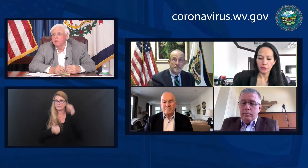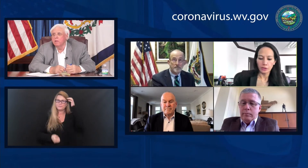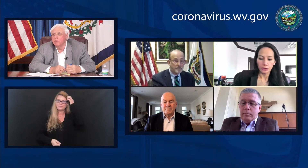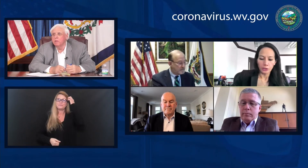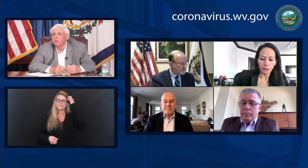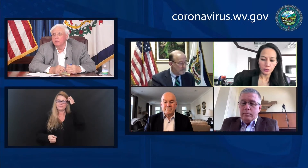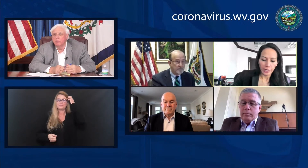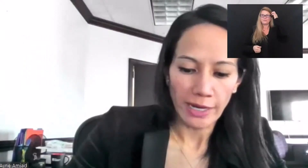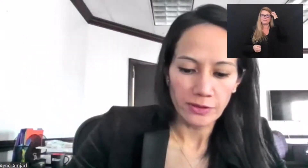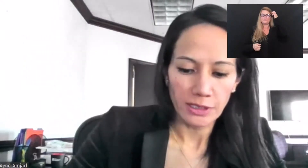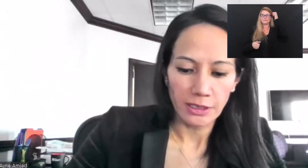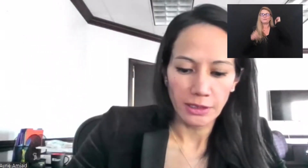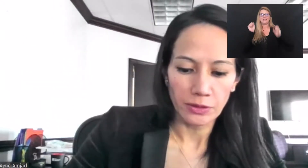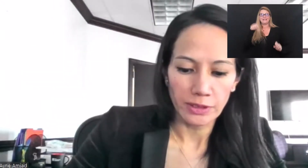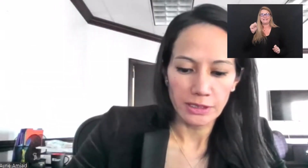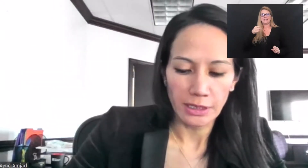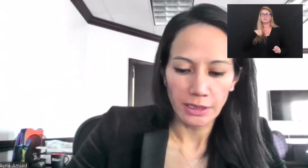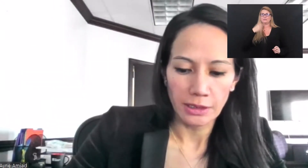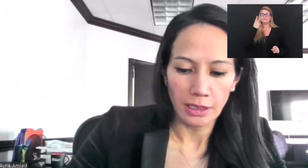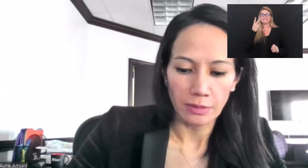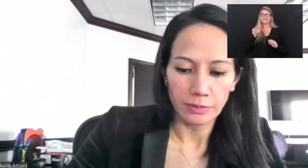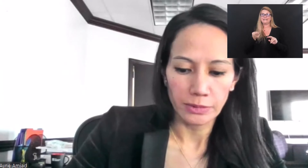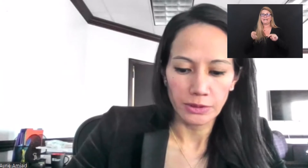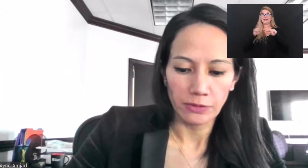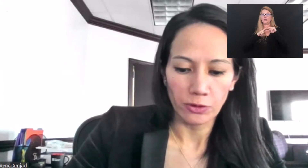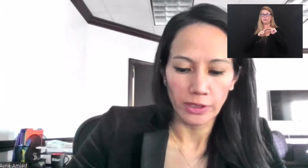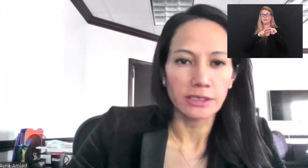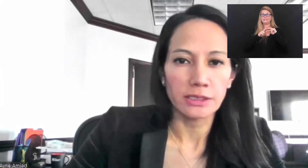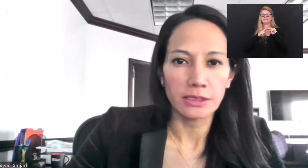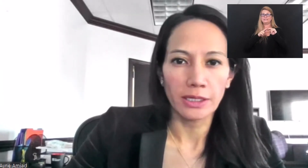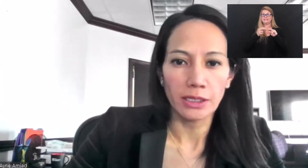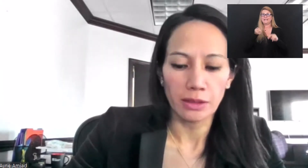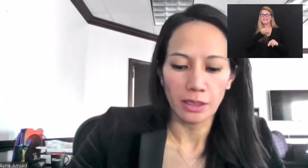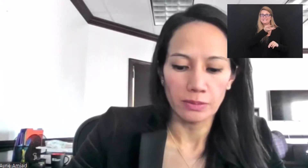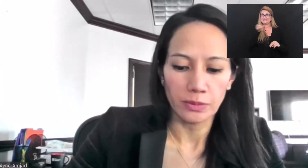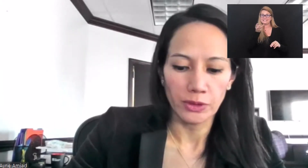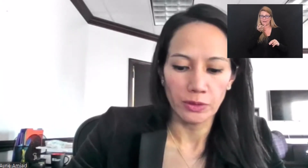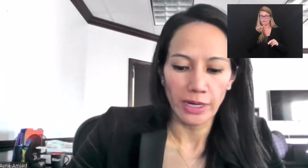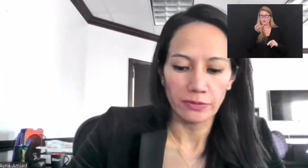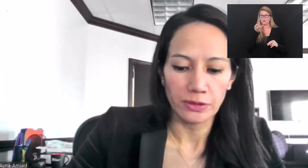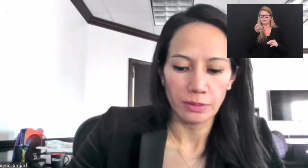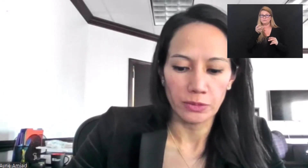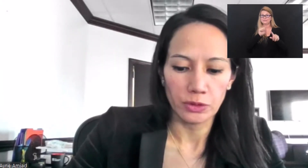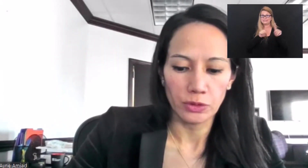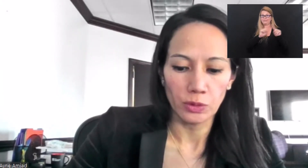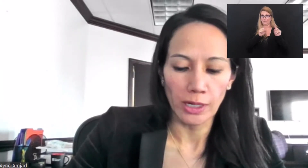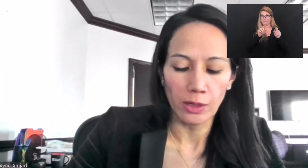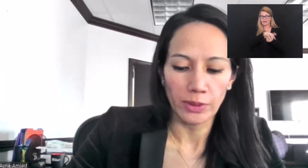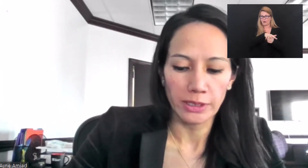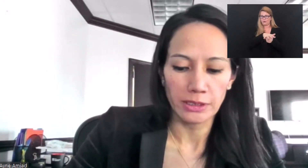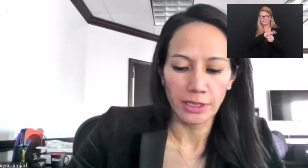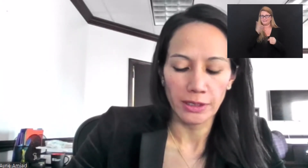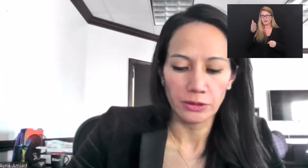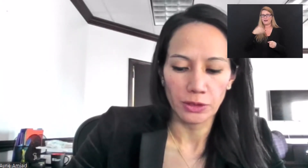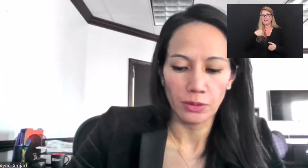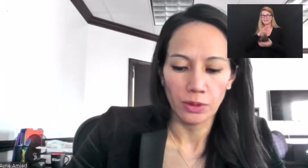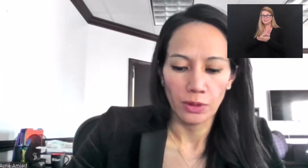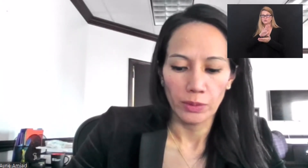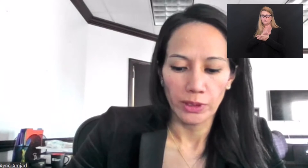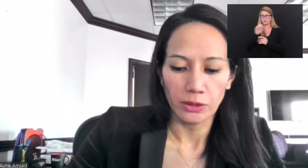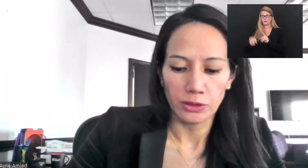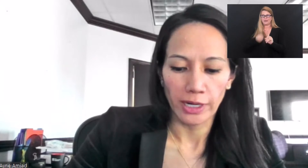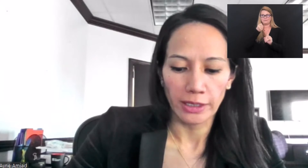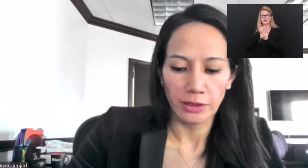Yes, Governor. Charles, we have seen an increase in several cases there. We do have some school outbreaks there,